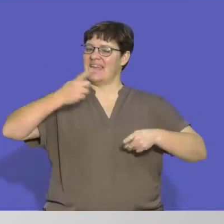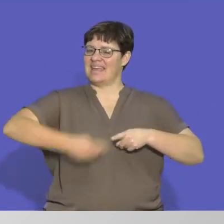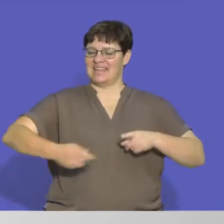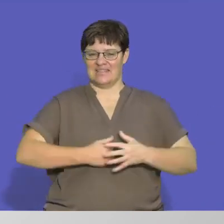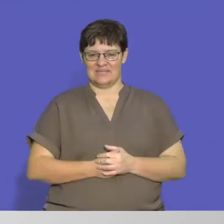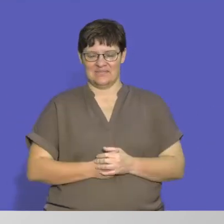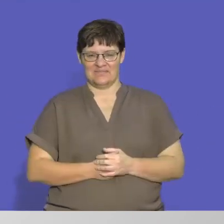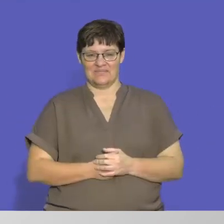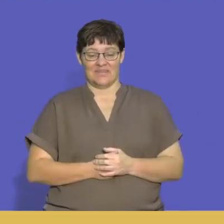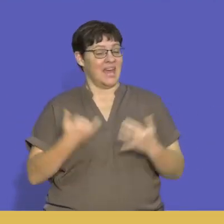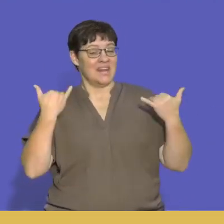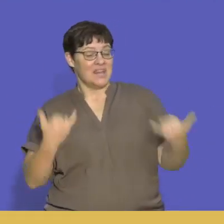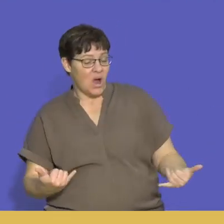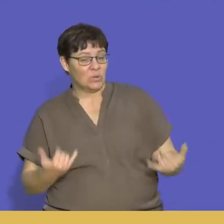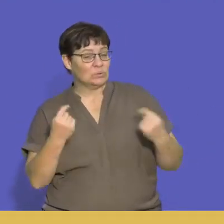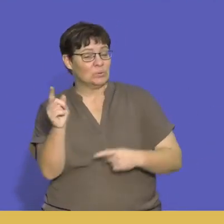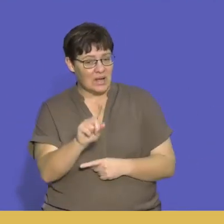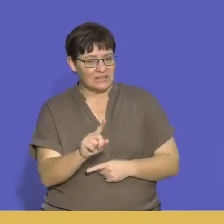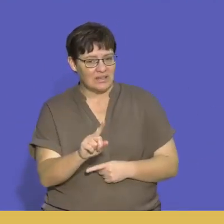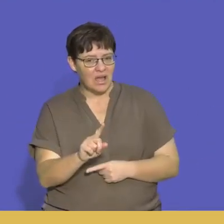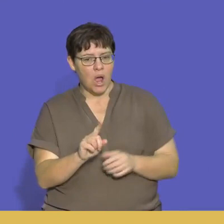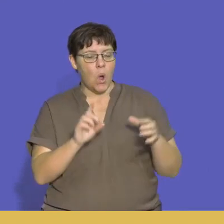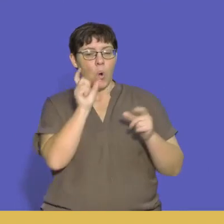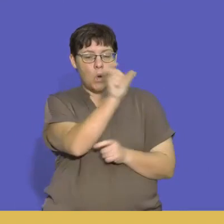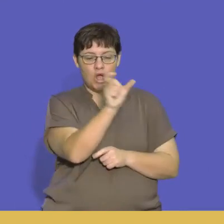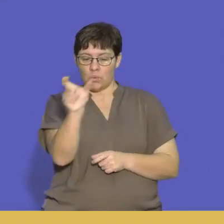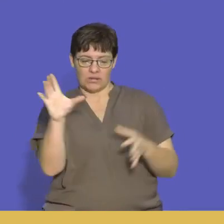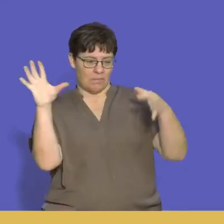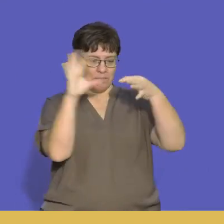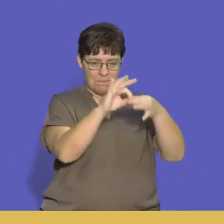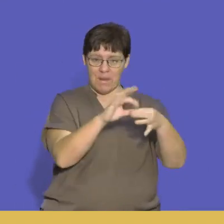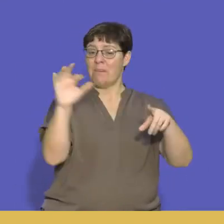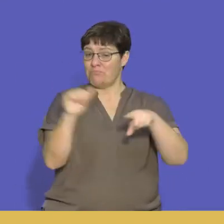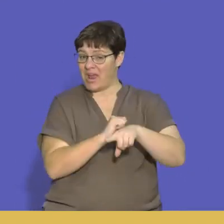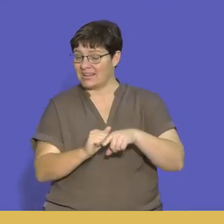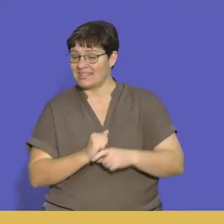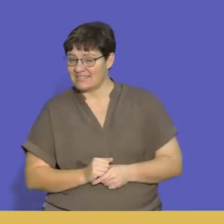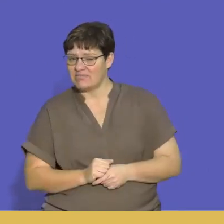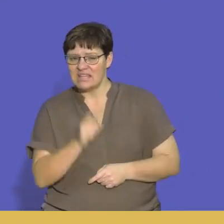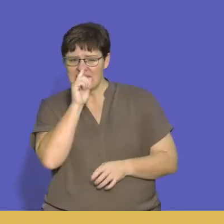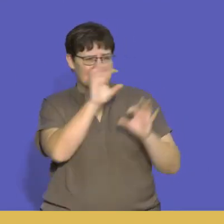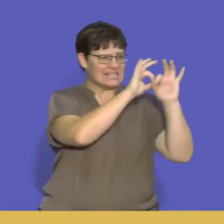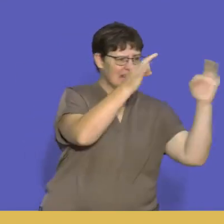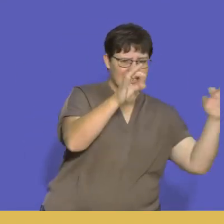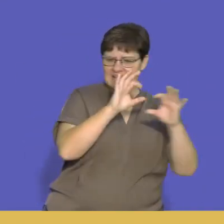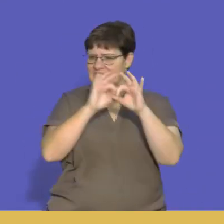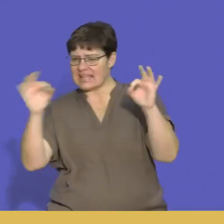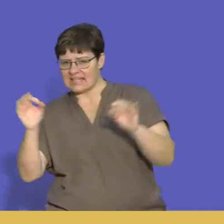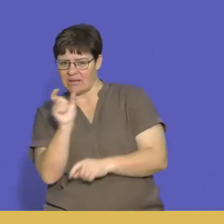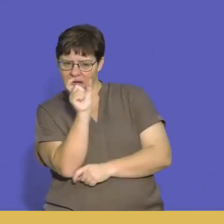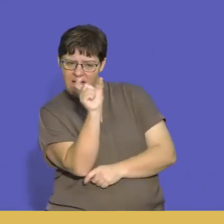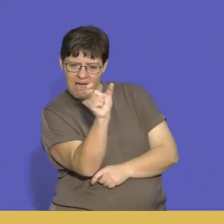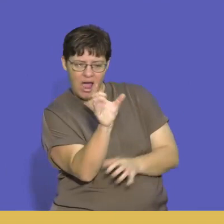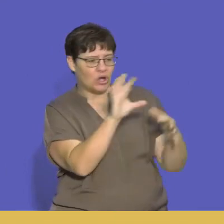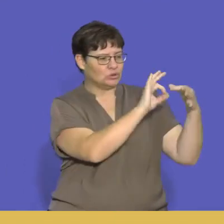Sentence play. We are going to practice using joining words. Let's see if you can join these sentences with